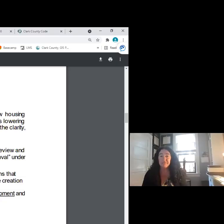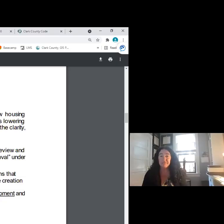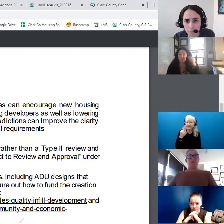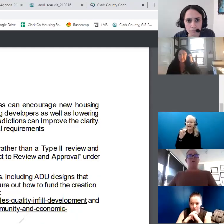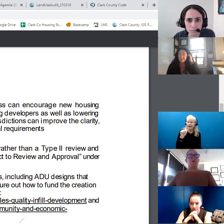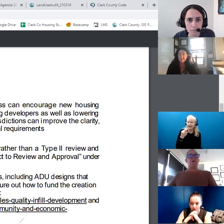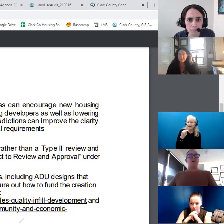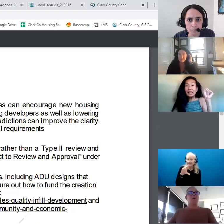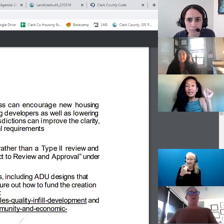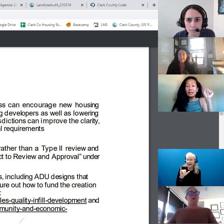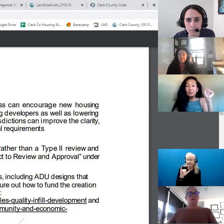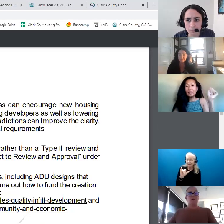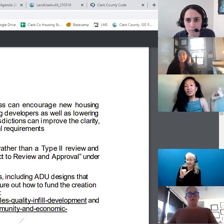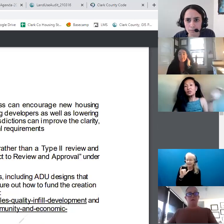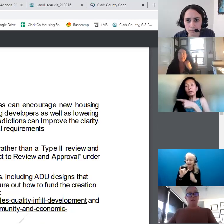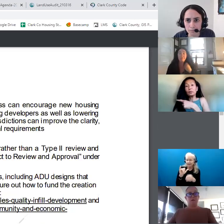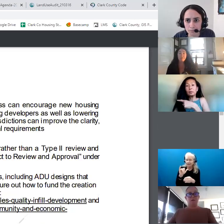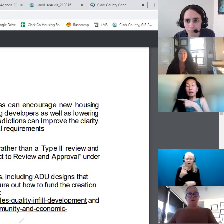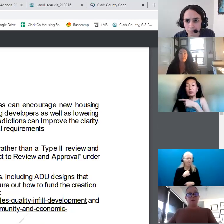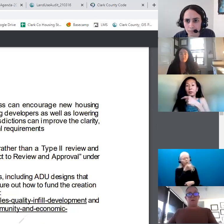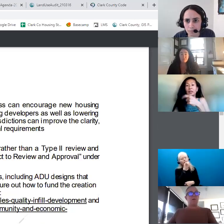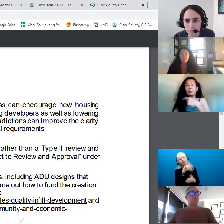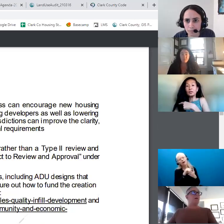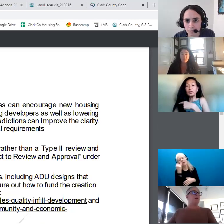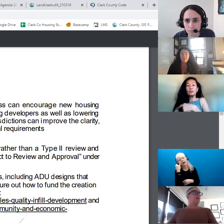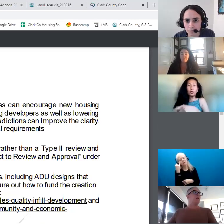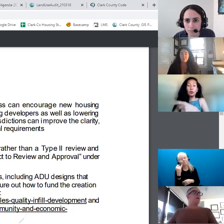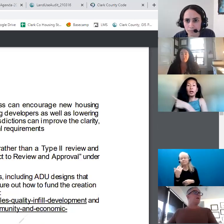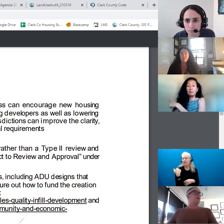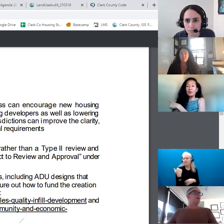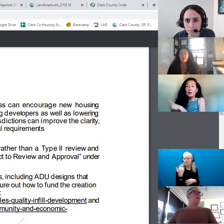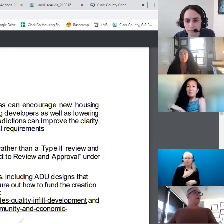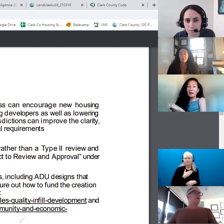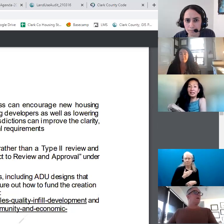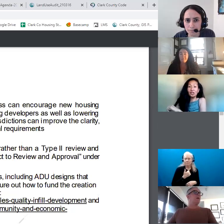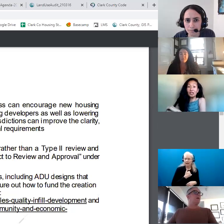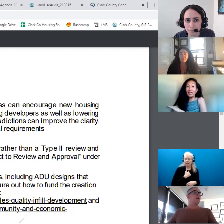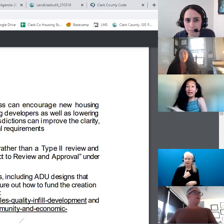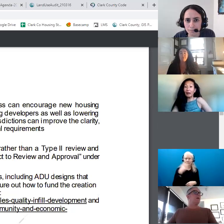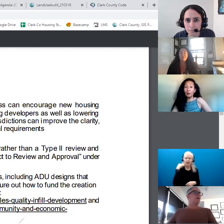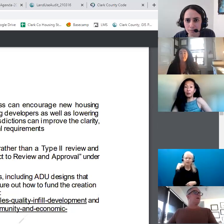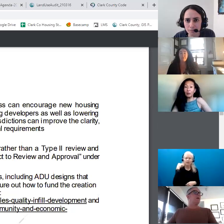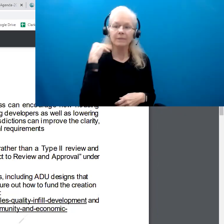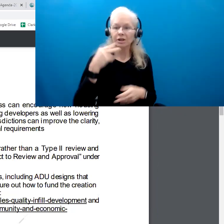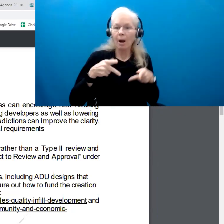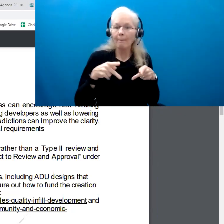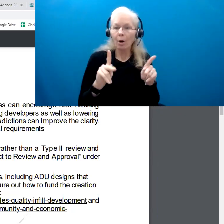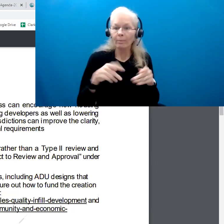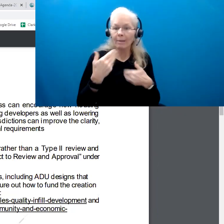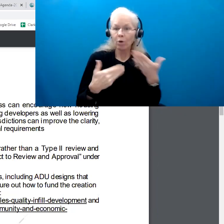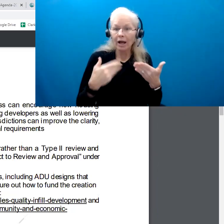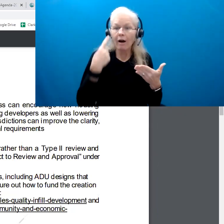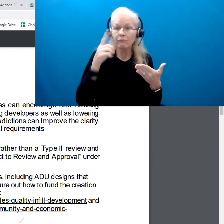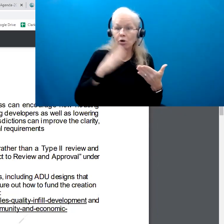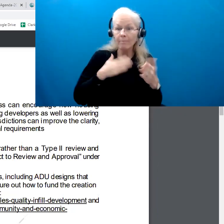Nancy. I love that idea because I just went through a permitting process for my addition, and that was really